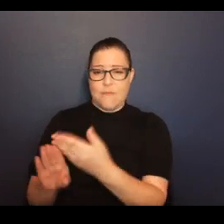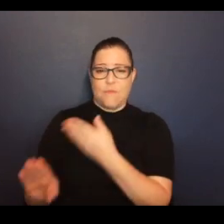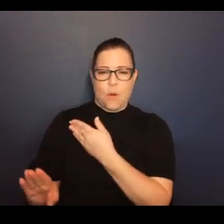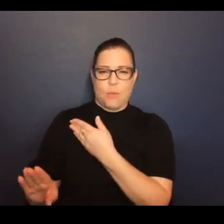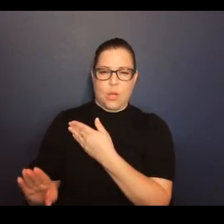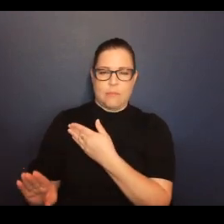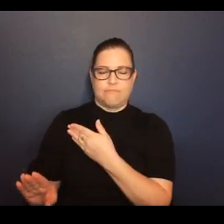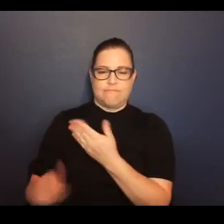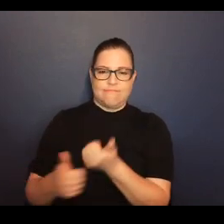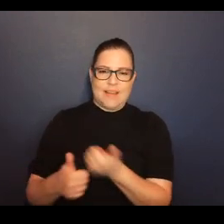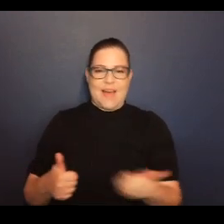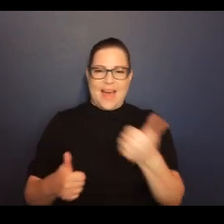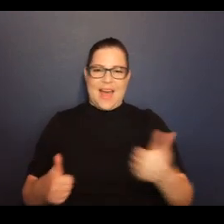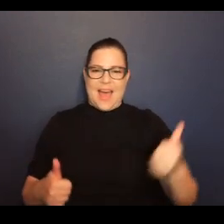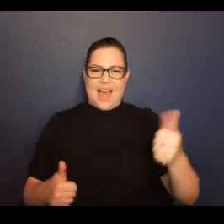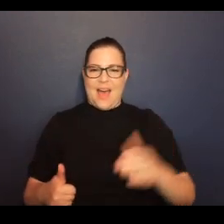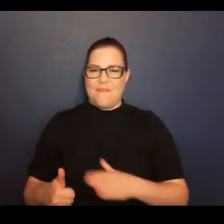employees. We have a motion from